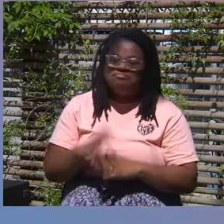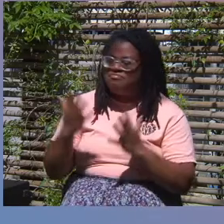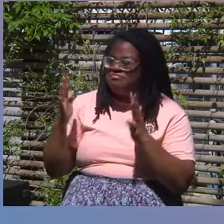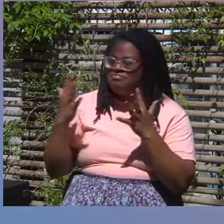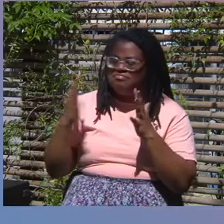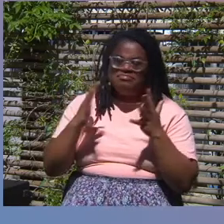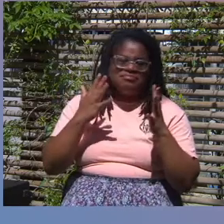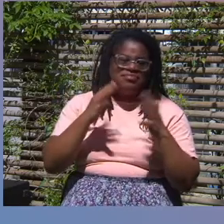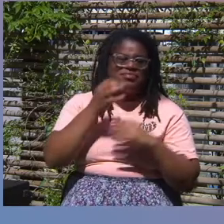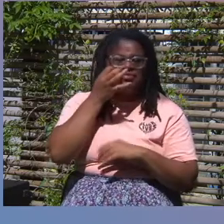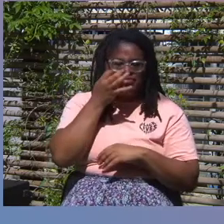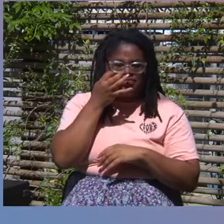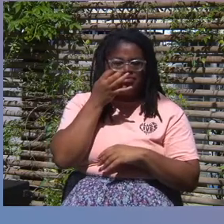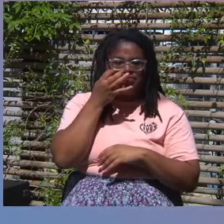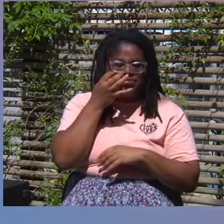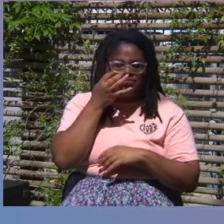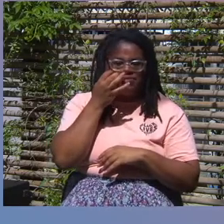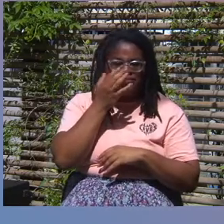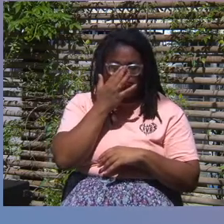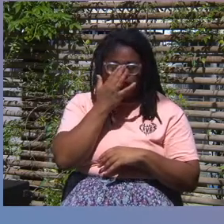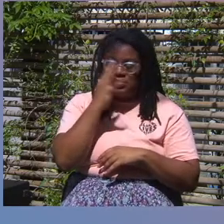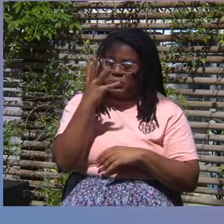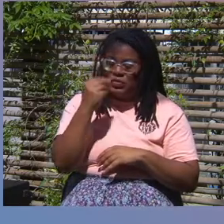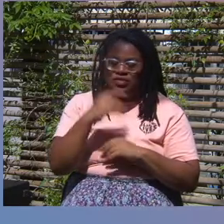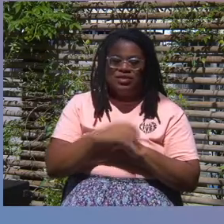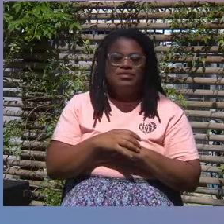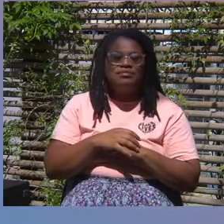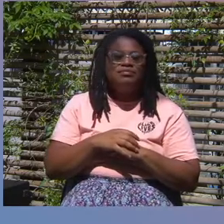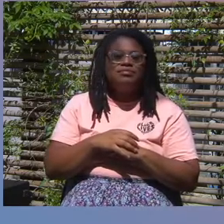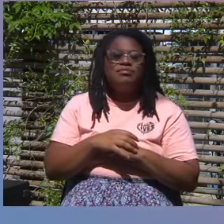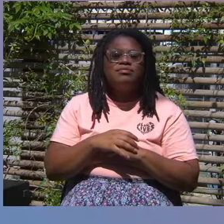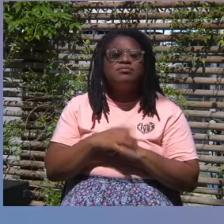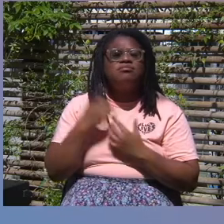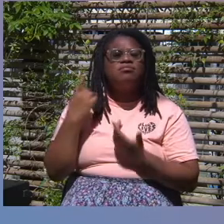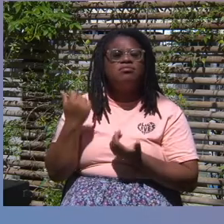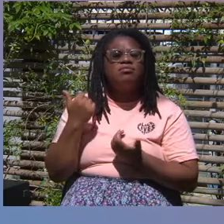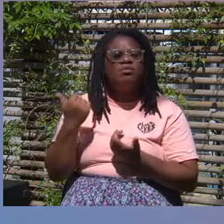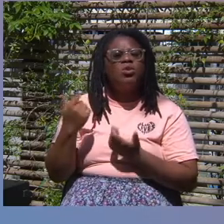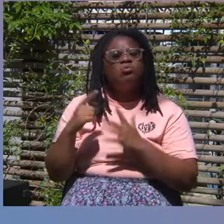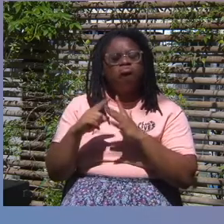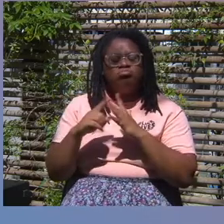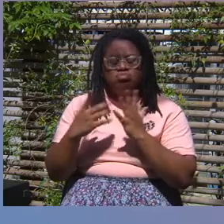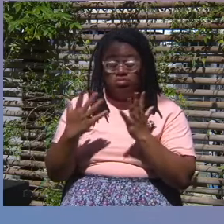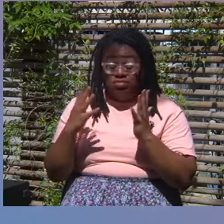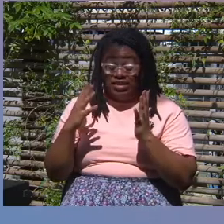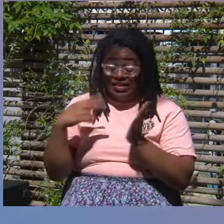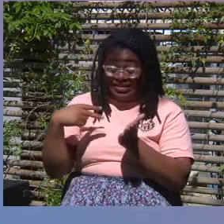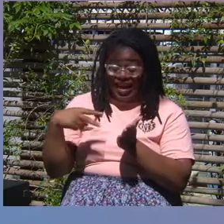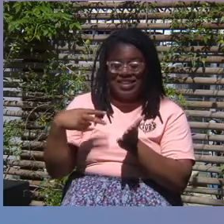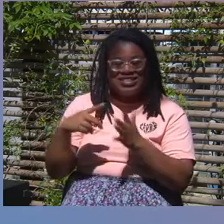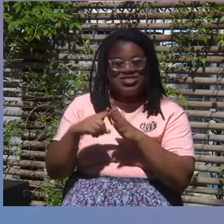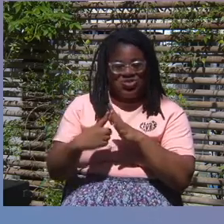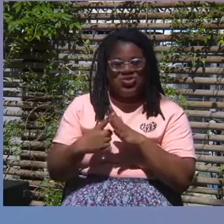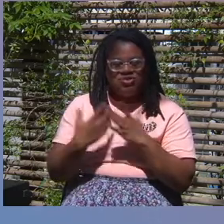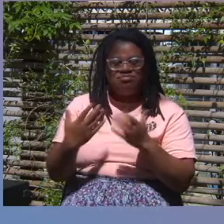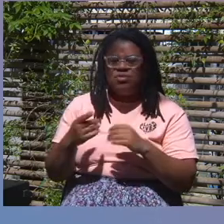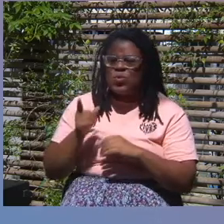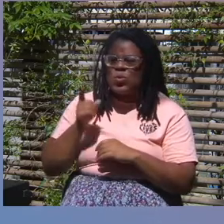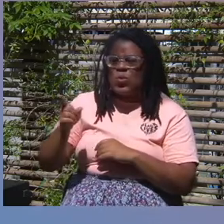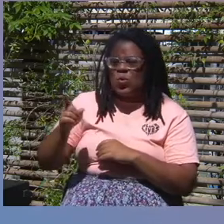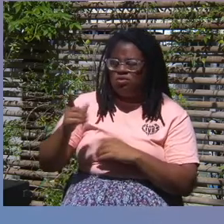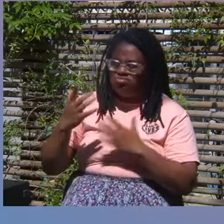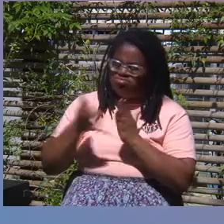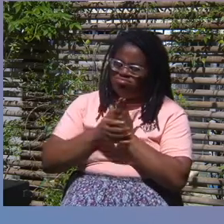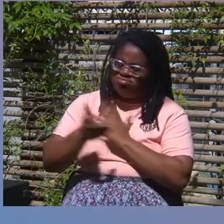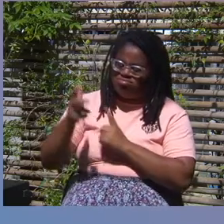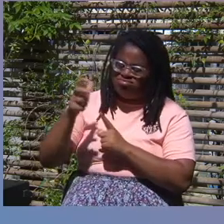no, I love that. That's so beautiful. Let's start where you've already brought us to, dance. Yeah. Right? You are a